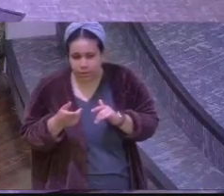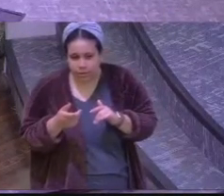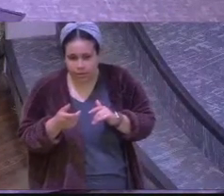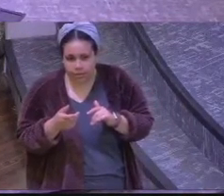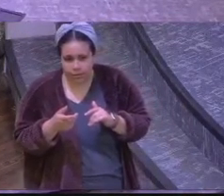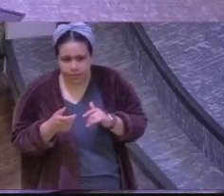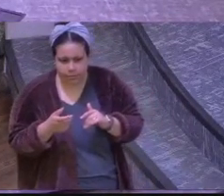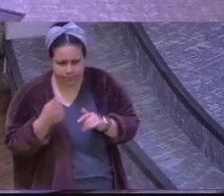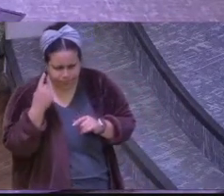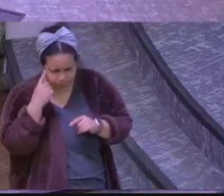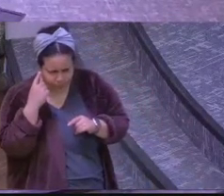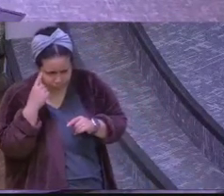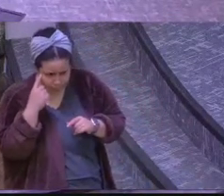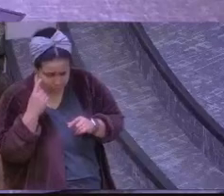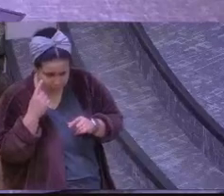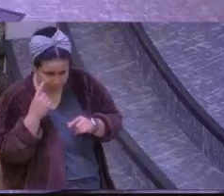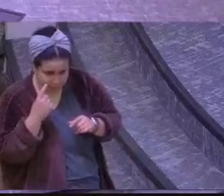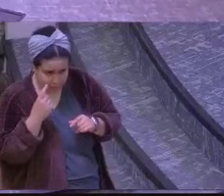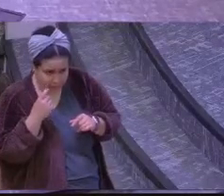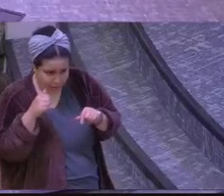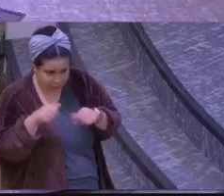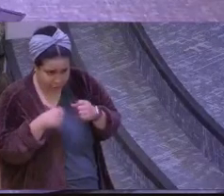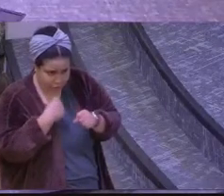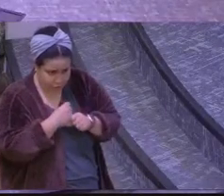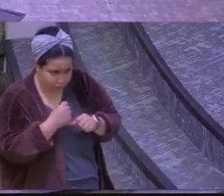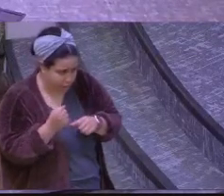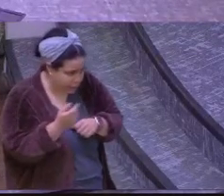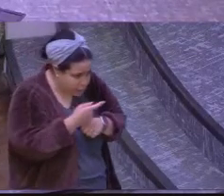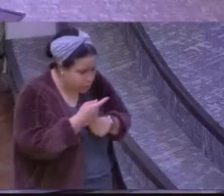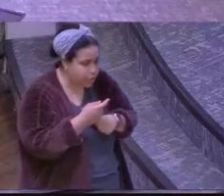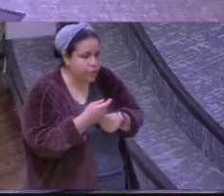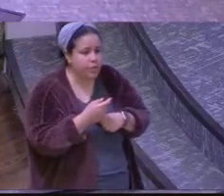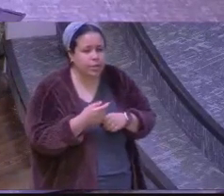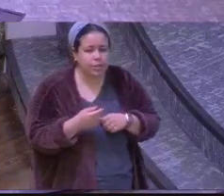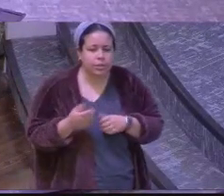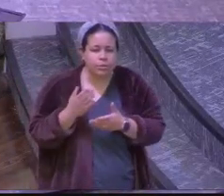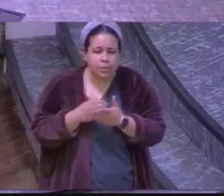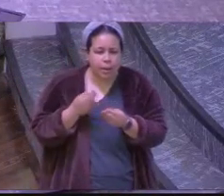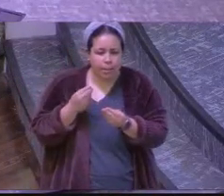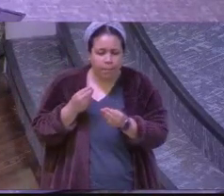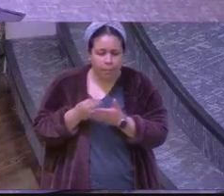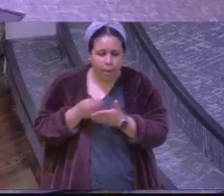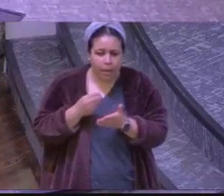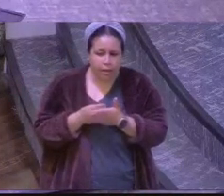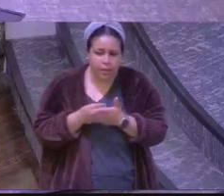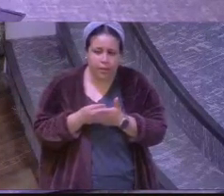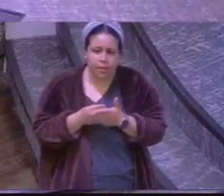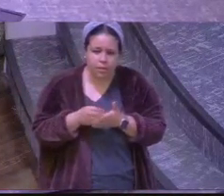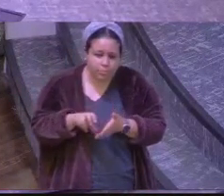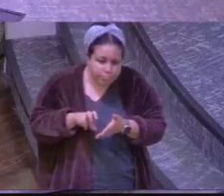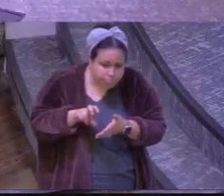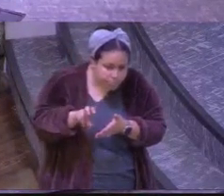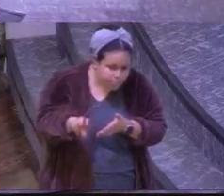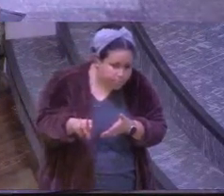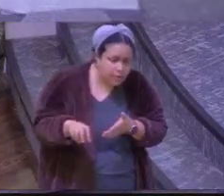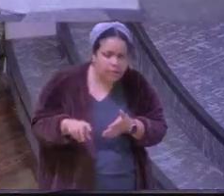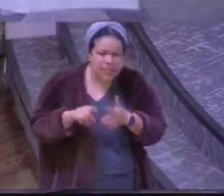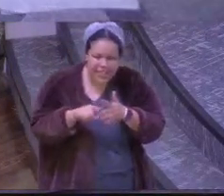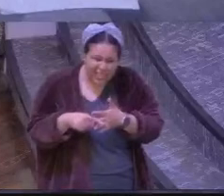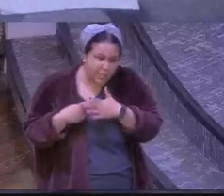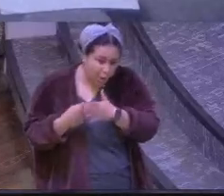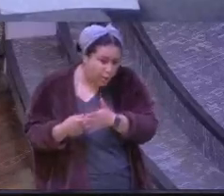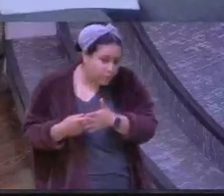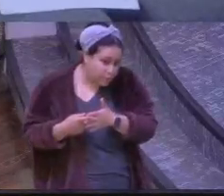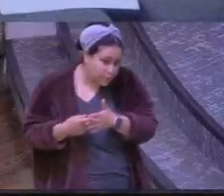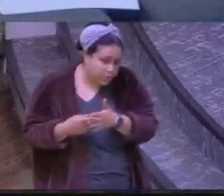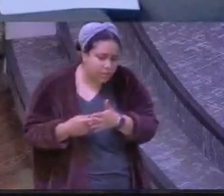year or something put in seed money for that to get that started? Because if so, I would definitely be on board with it.